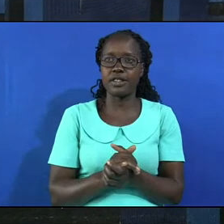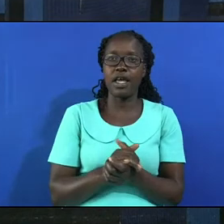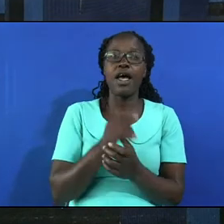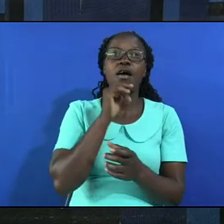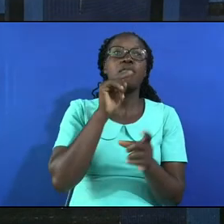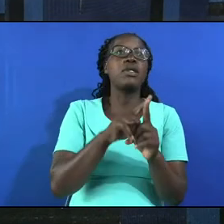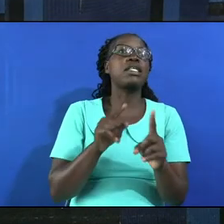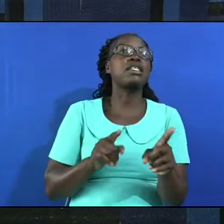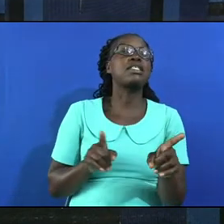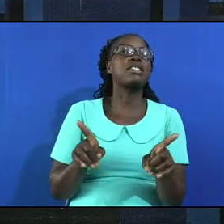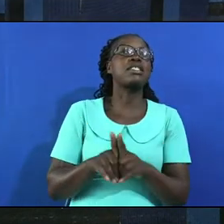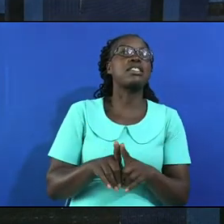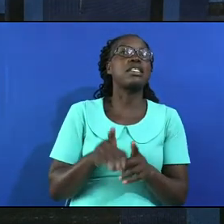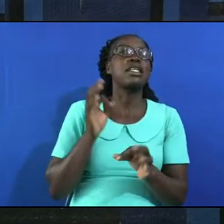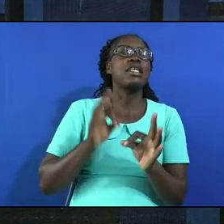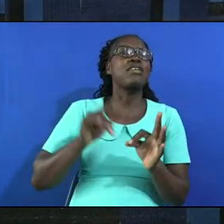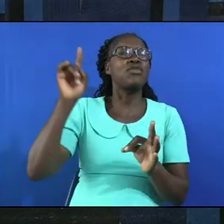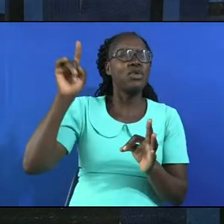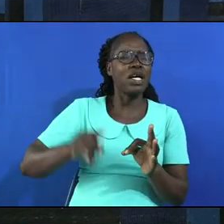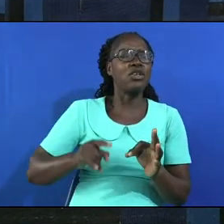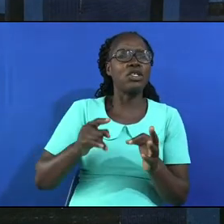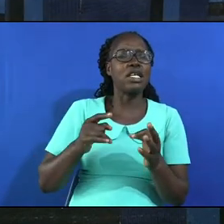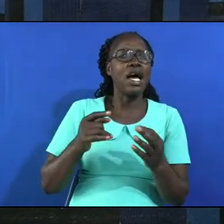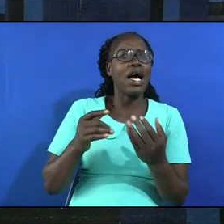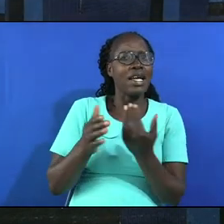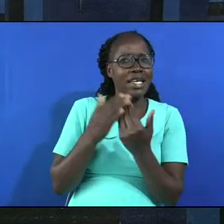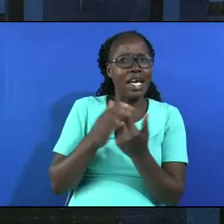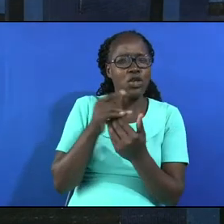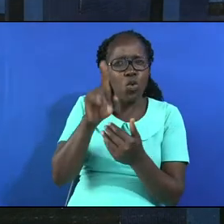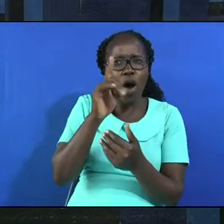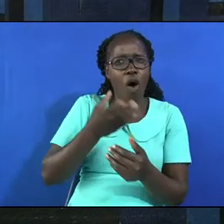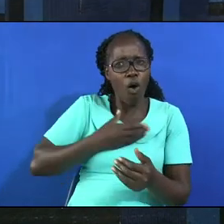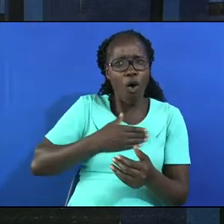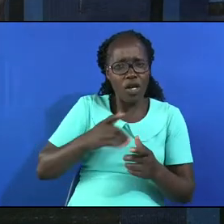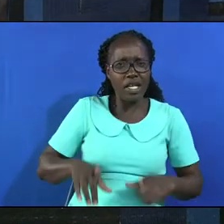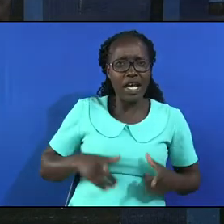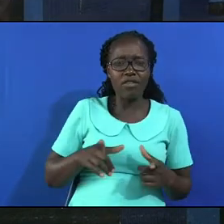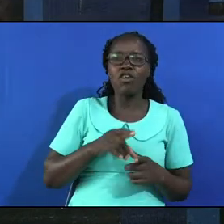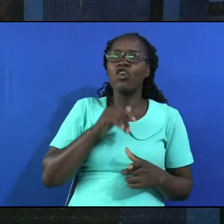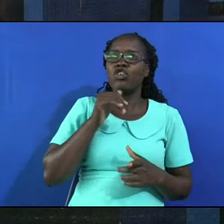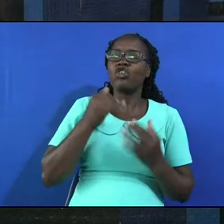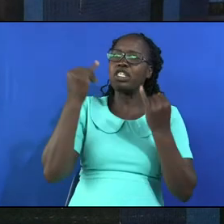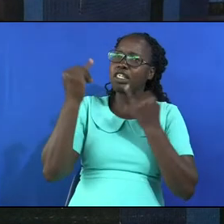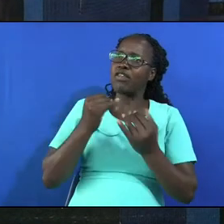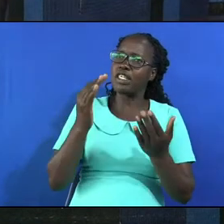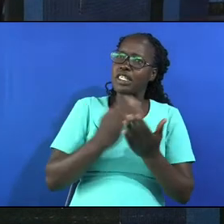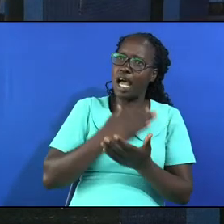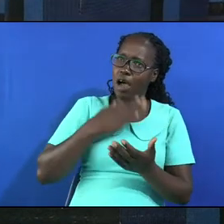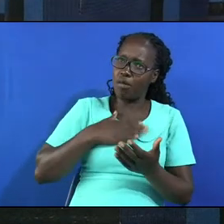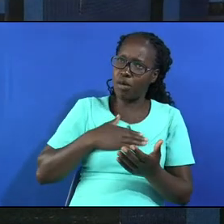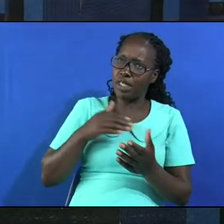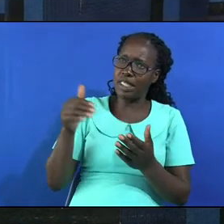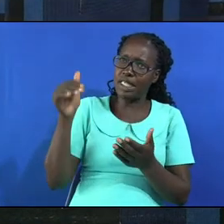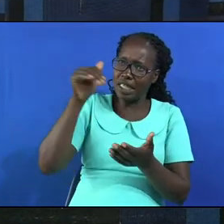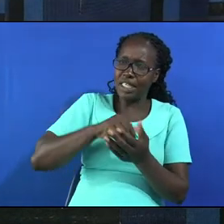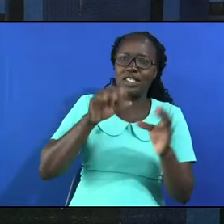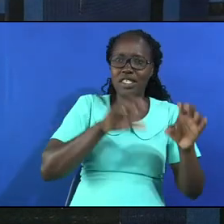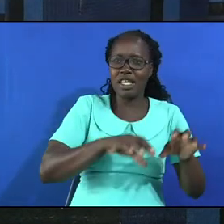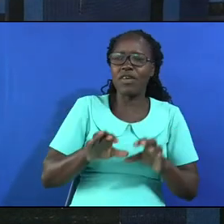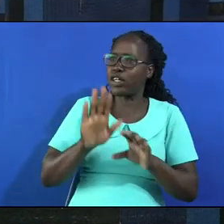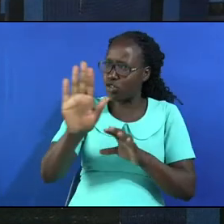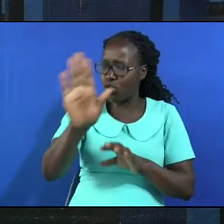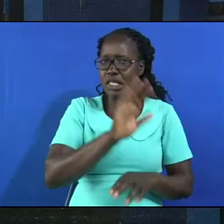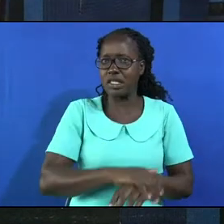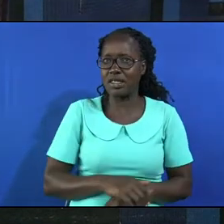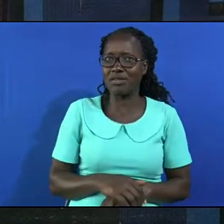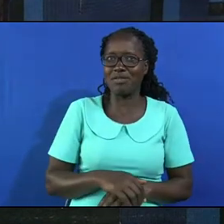Brothers and sisters, if you cannot handle your own life, don't invite somebody else into your suffering.